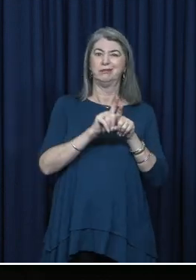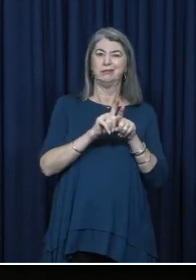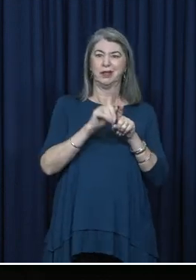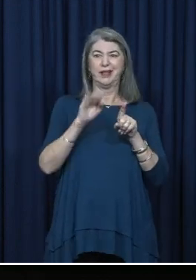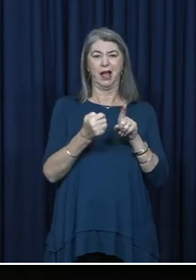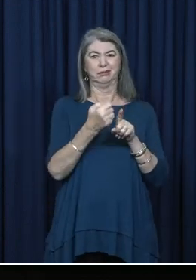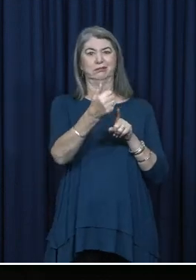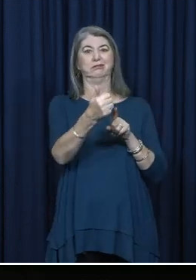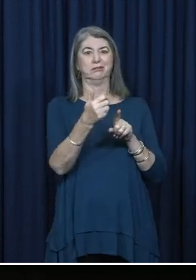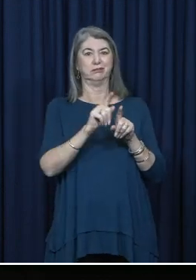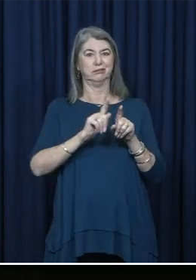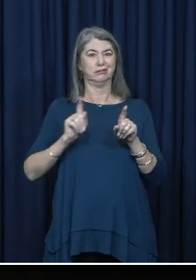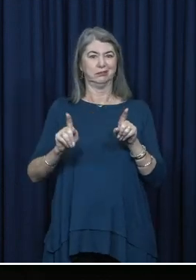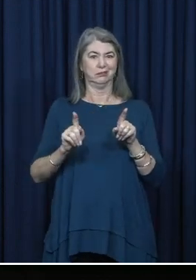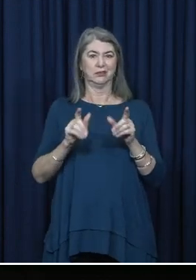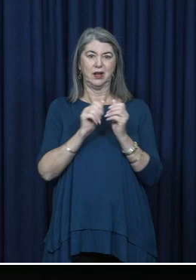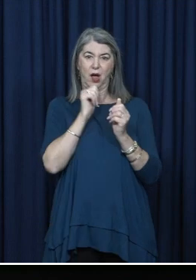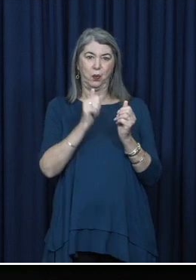companion